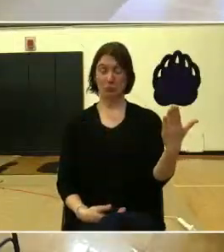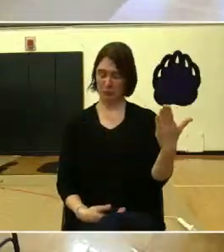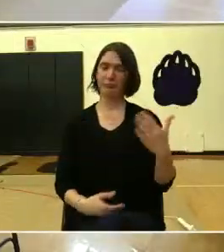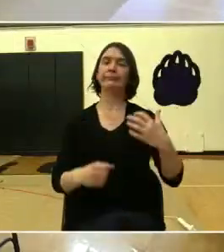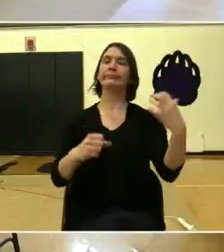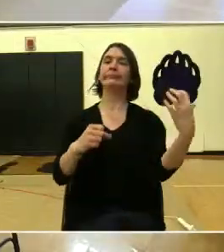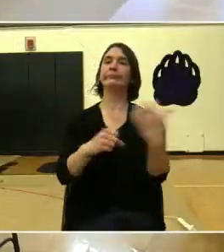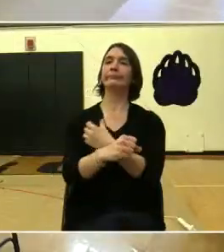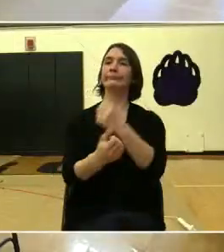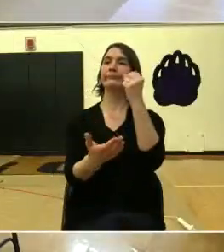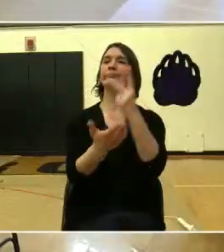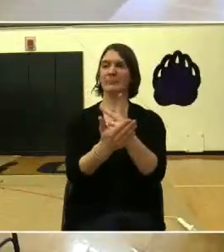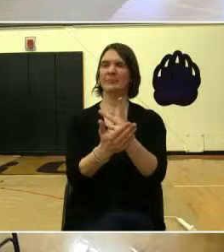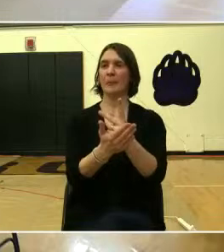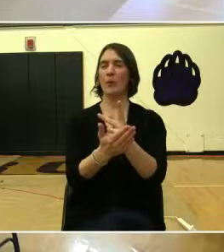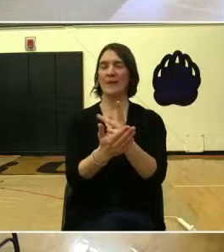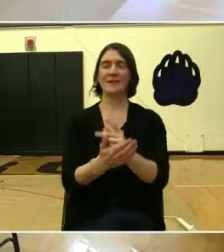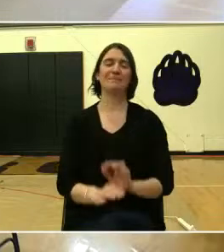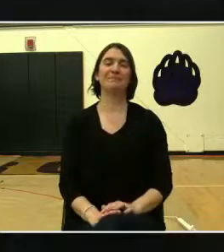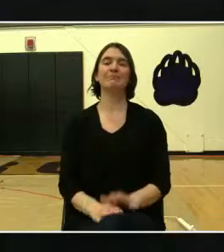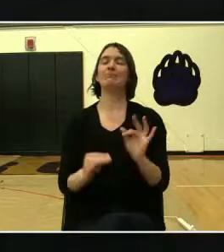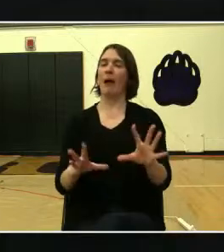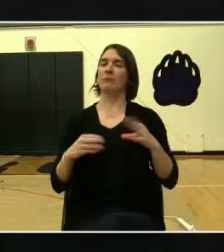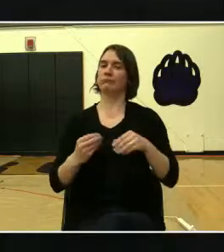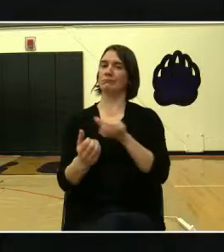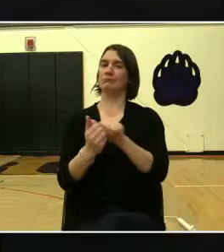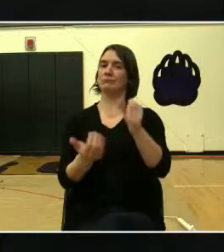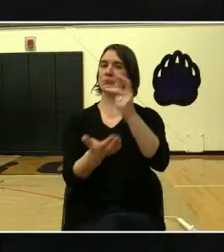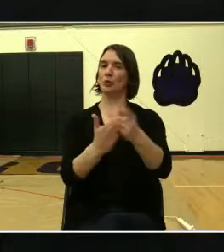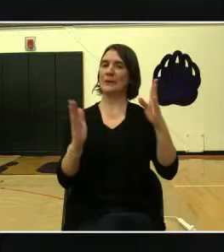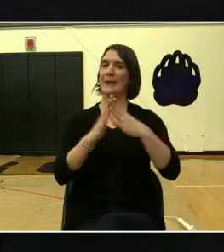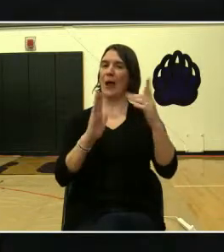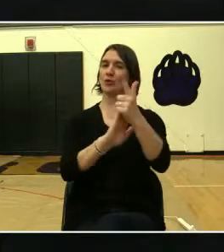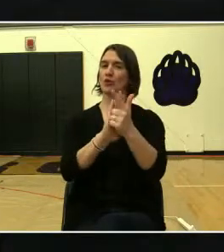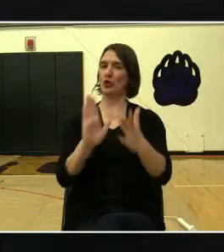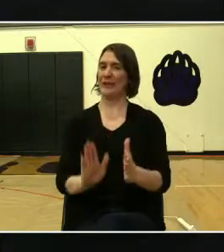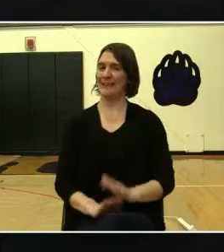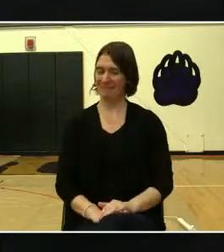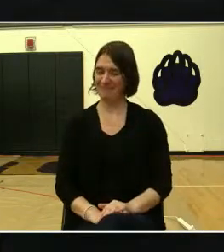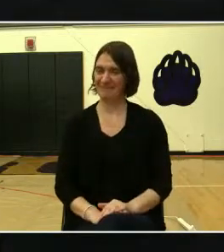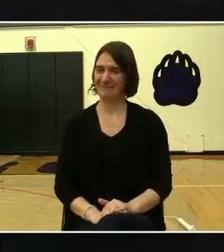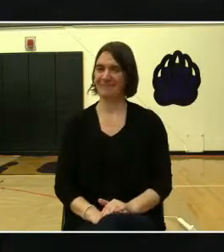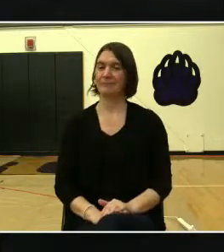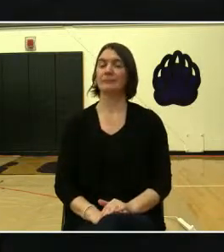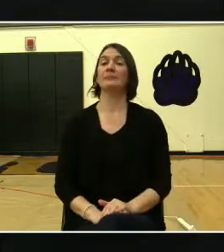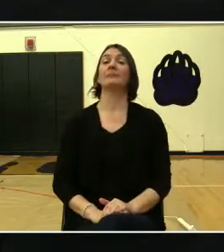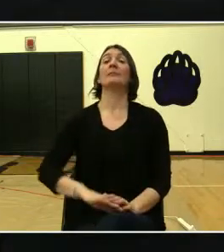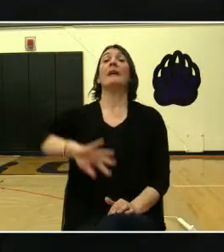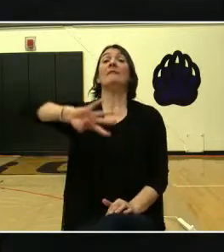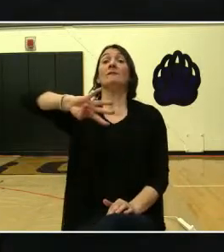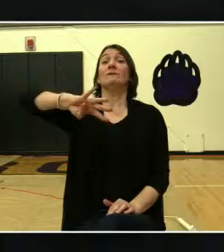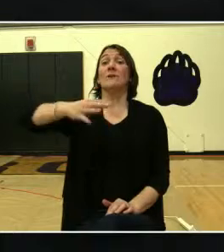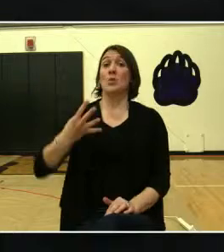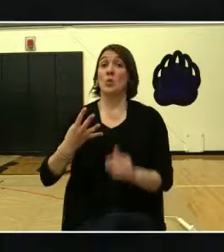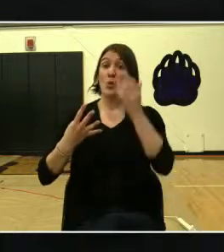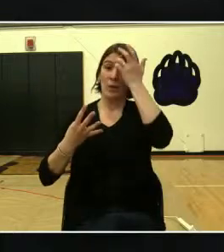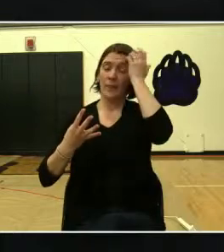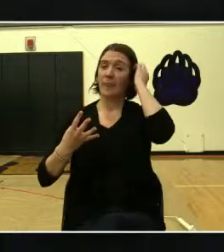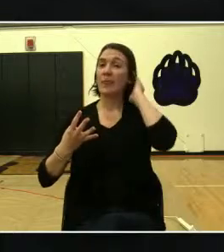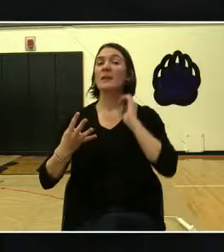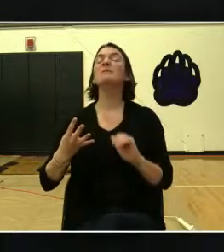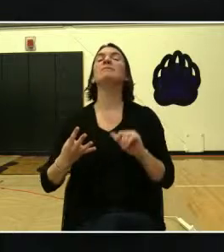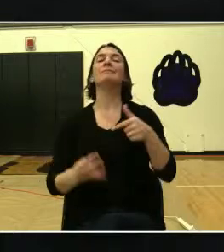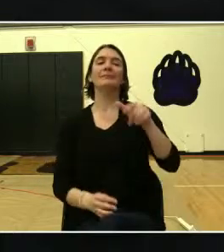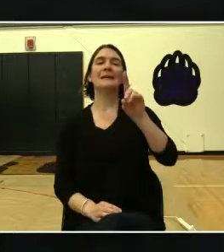the eyes appear to have it the eyes do have it you've adopted article three moderator recognizes